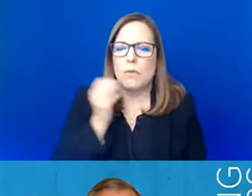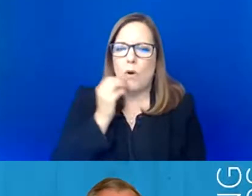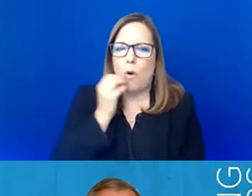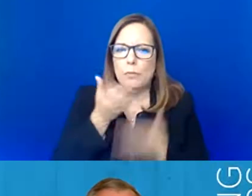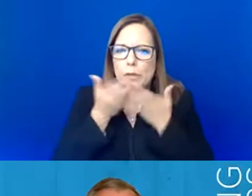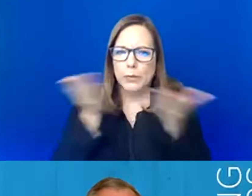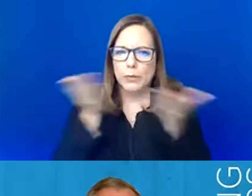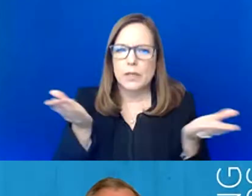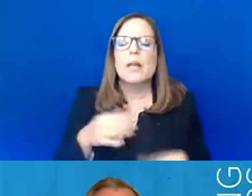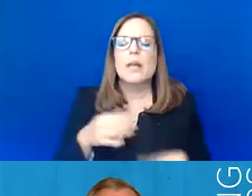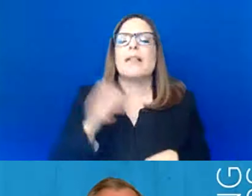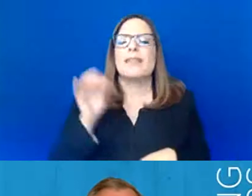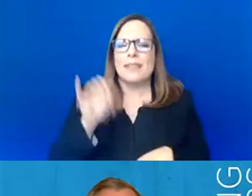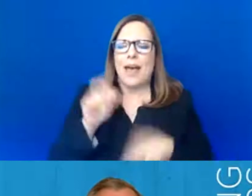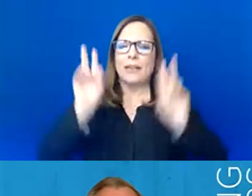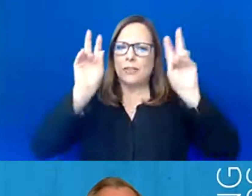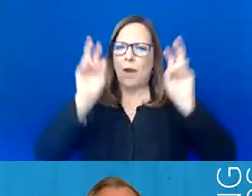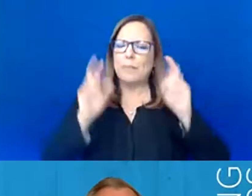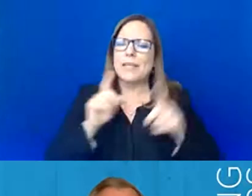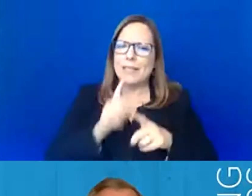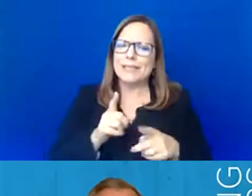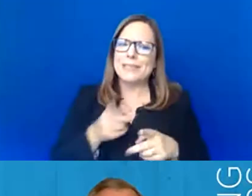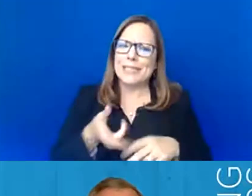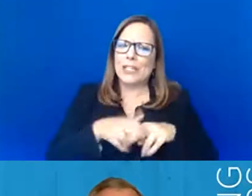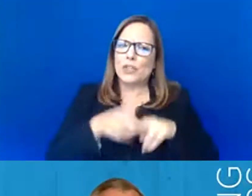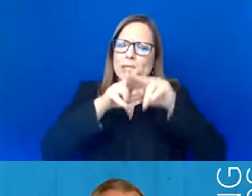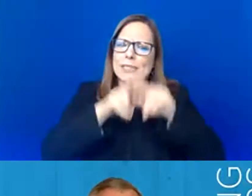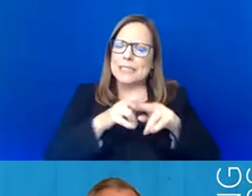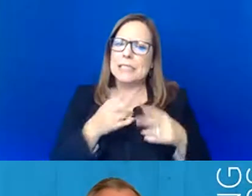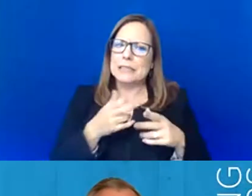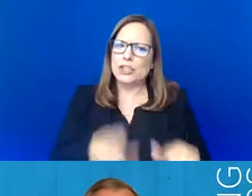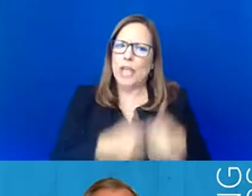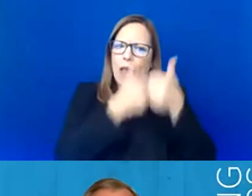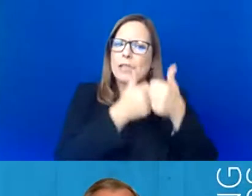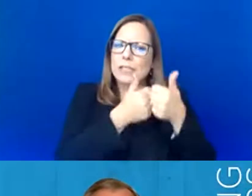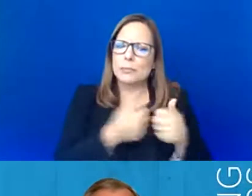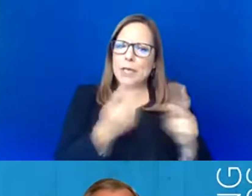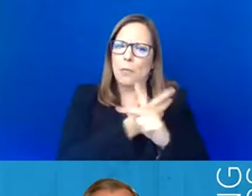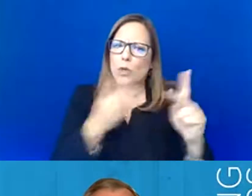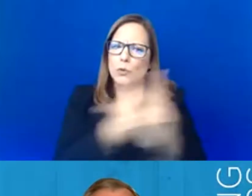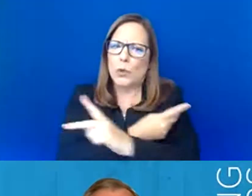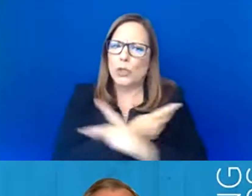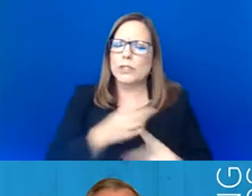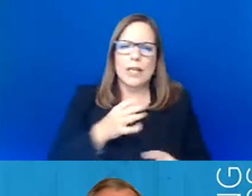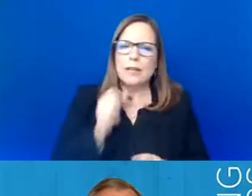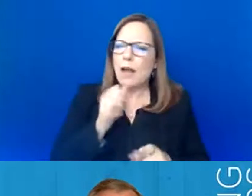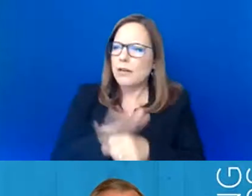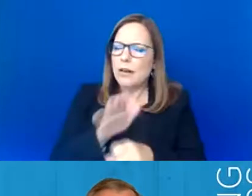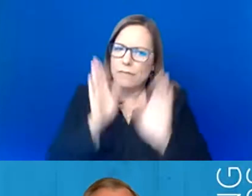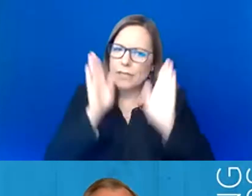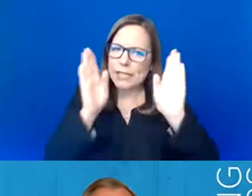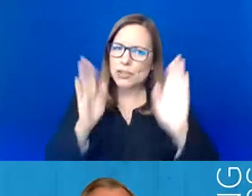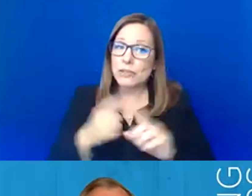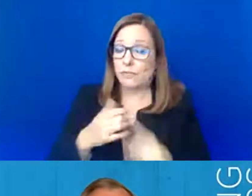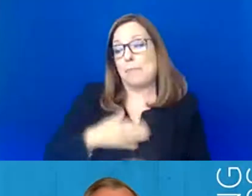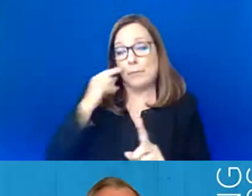growing challenge that has not received as much attention, at least from my perspective, as it deserves, and historically